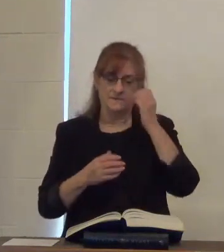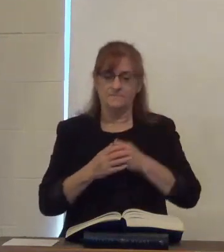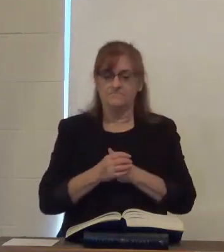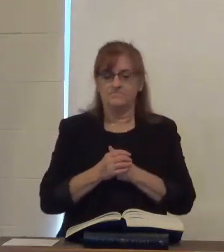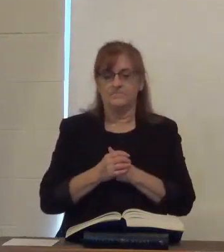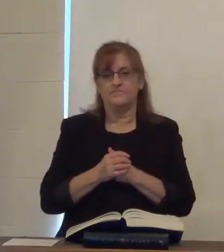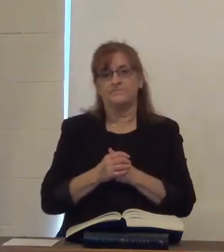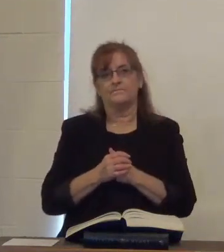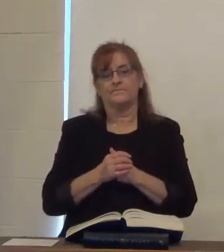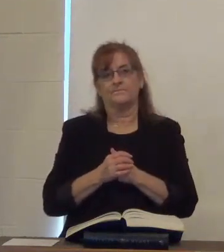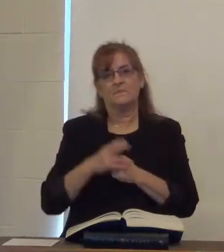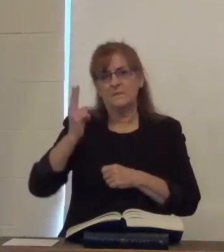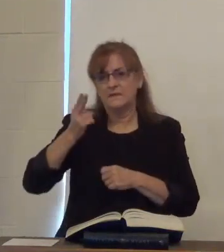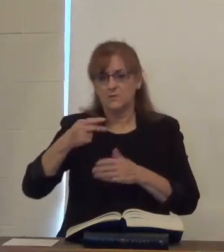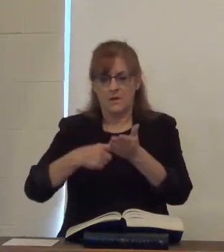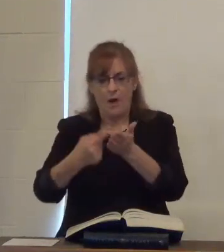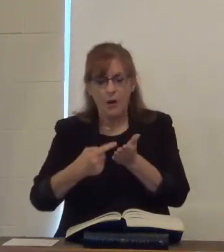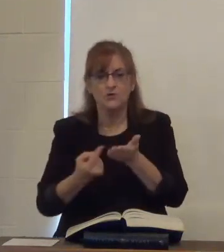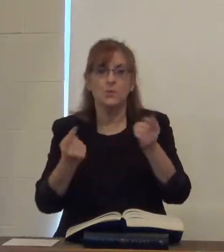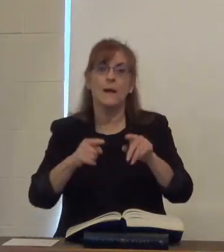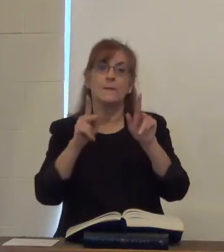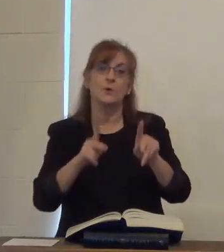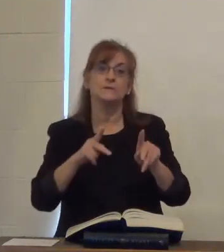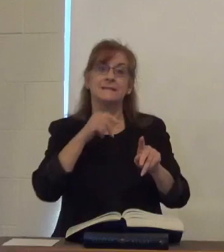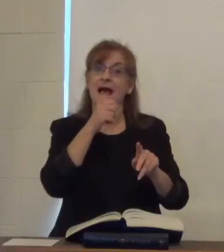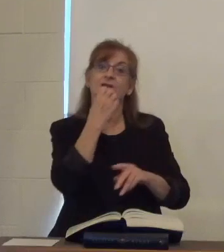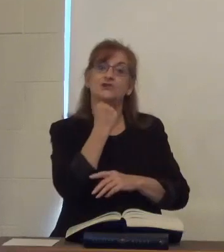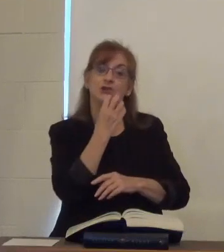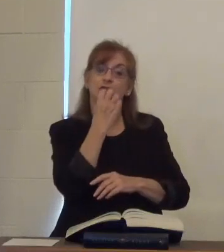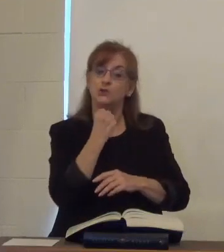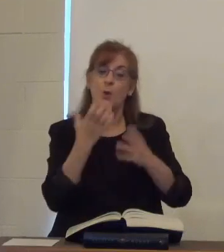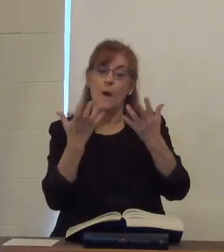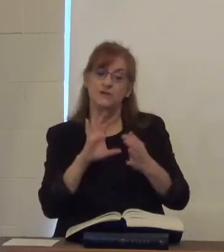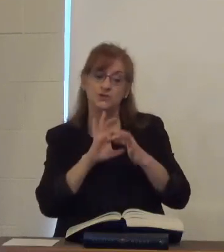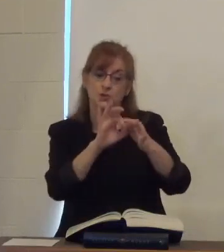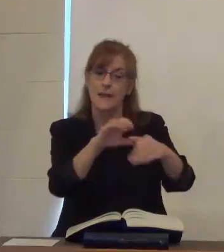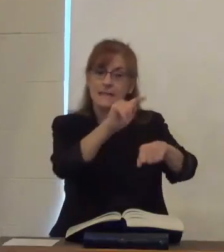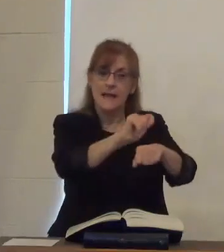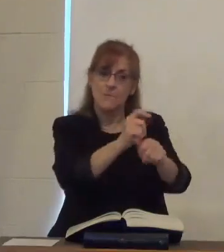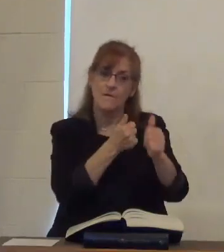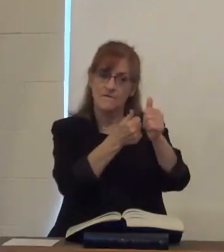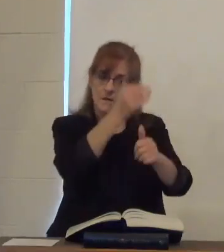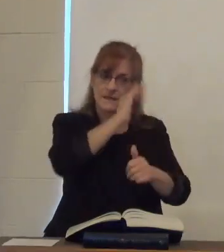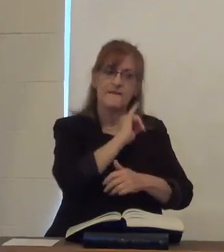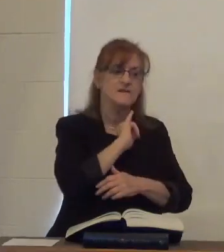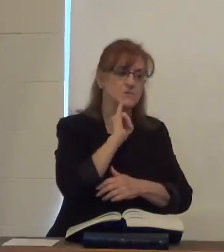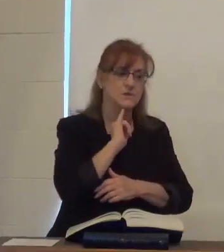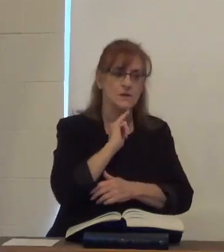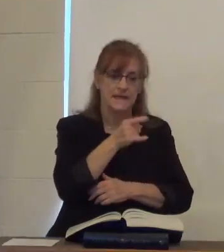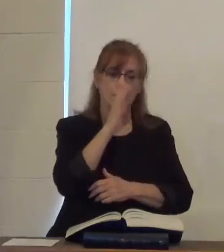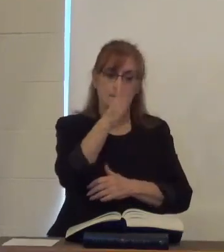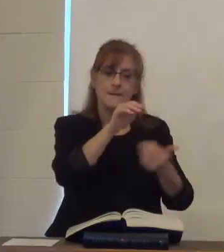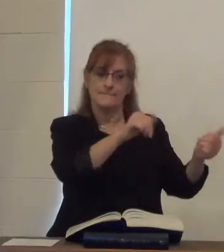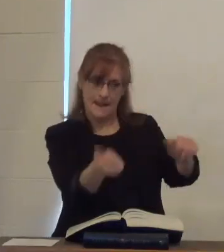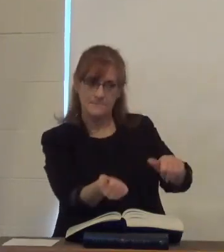the point. When a Gentile wanted to join the synagogue and follow the God of Israel, he would be